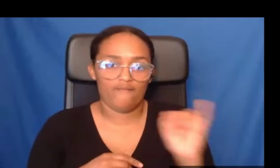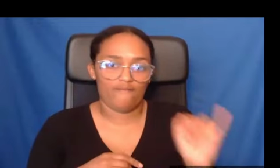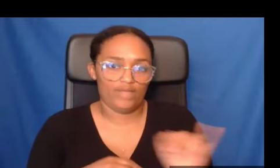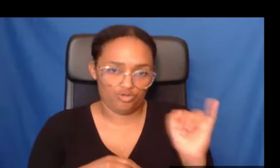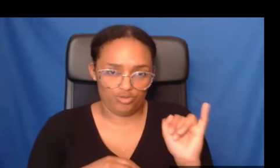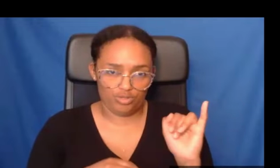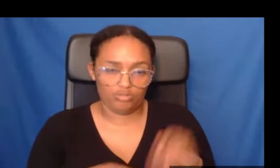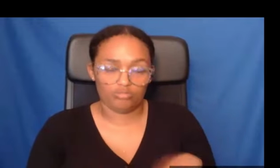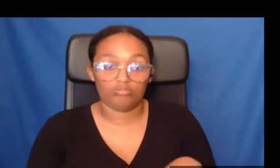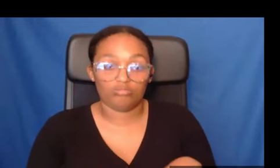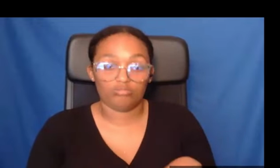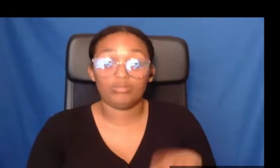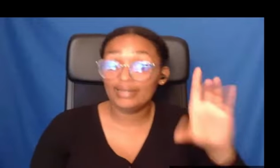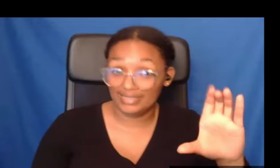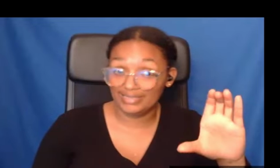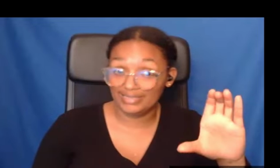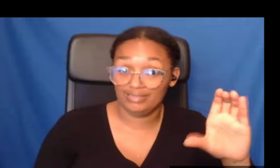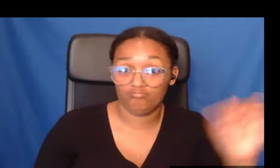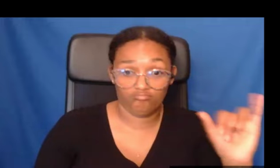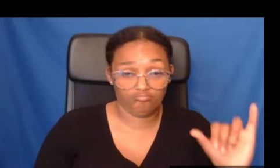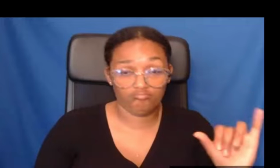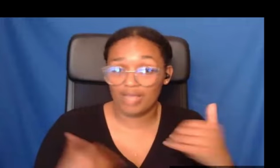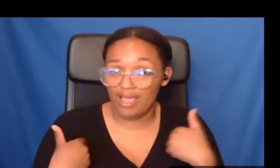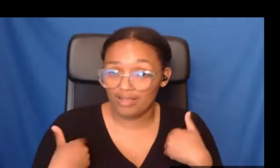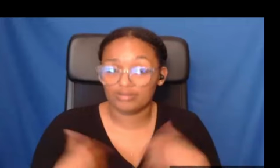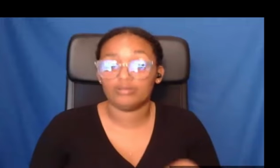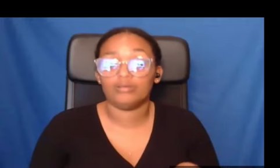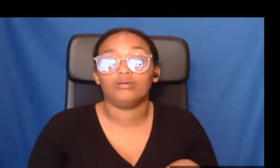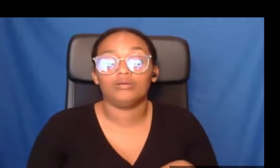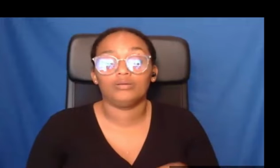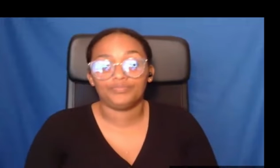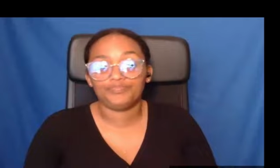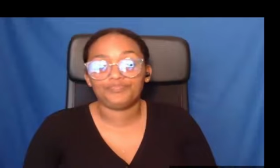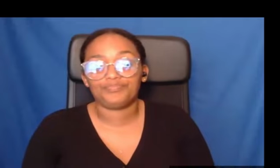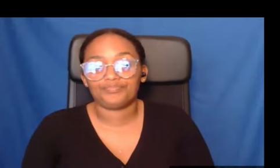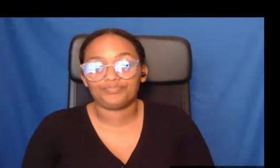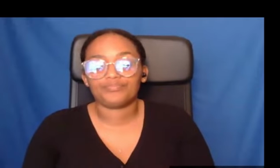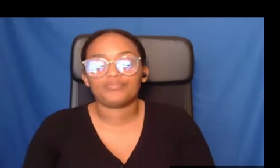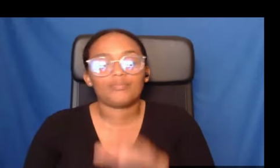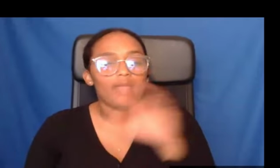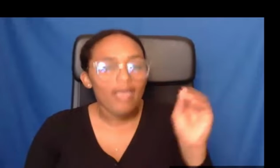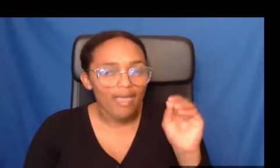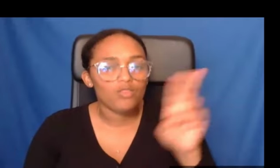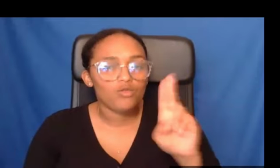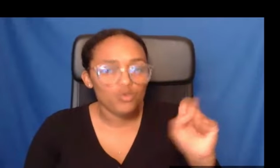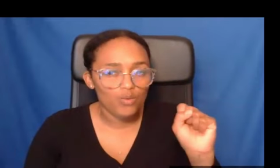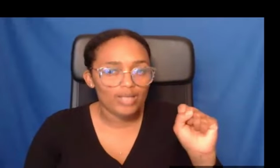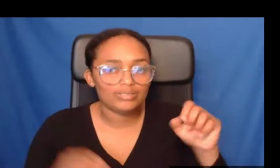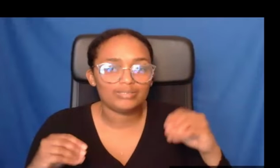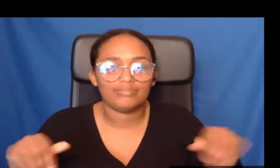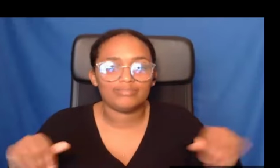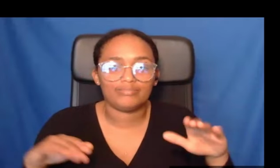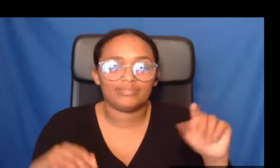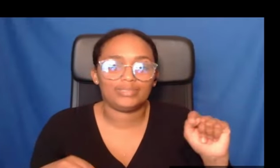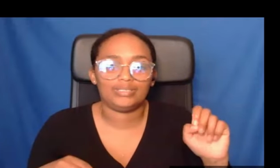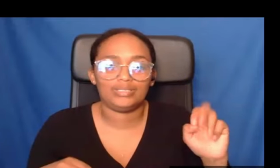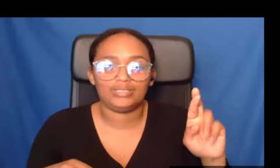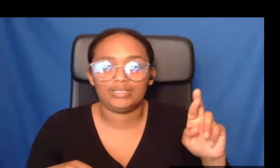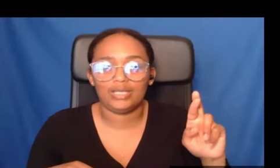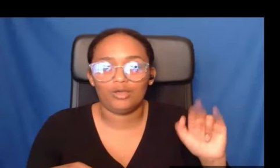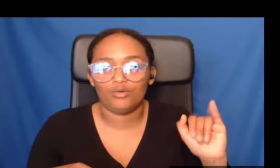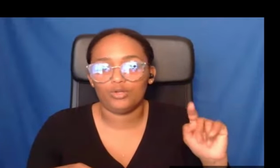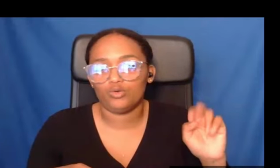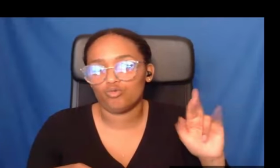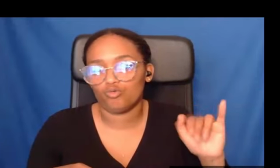DC and our territories. And there is, with regards